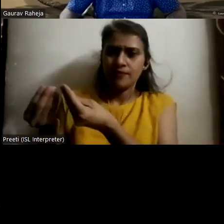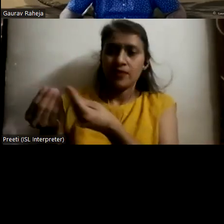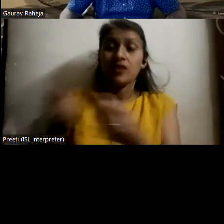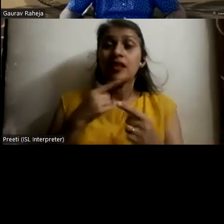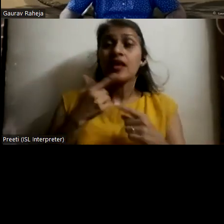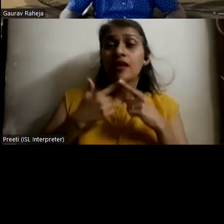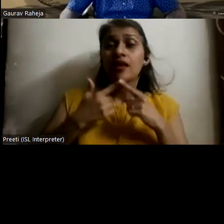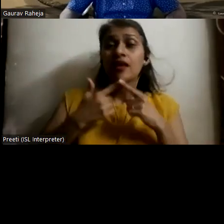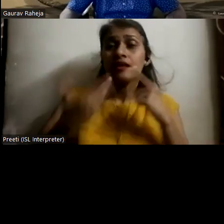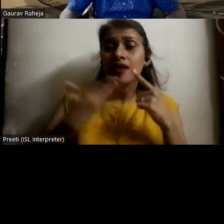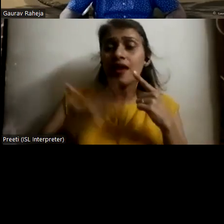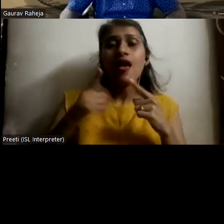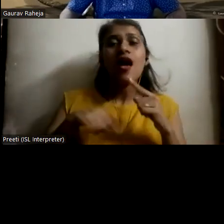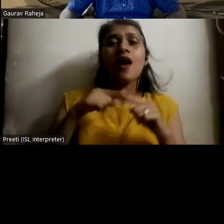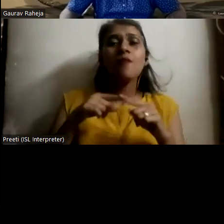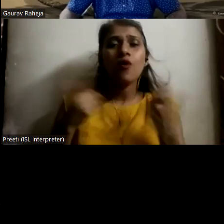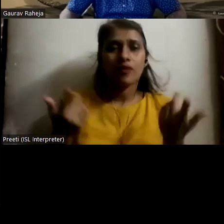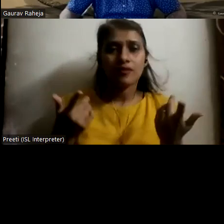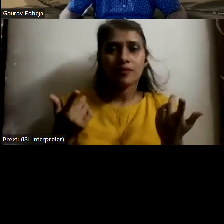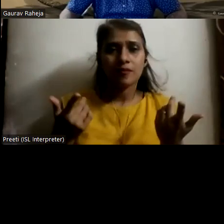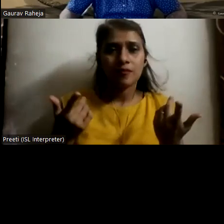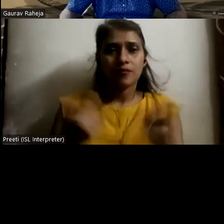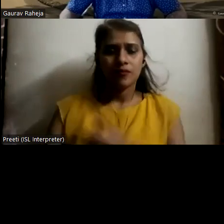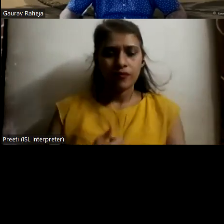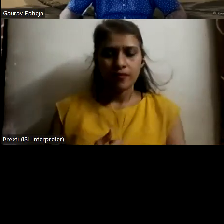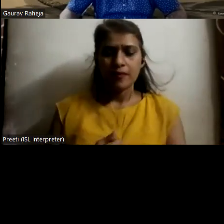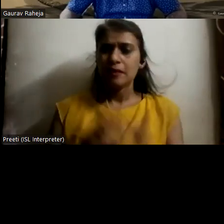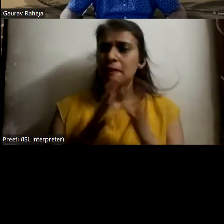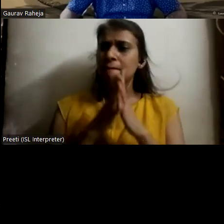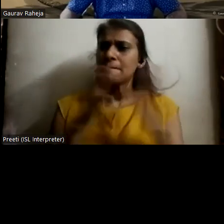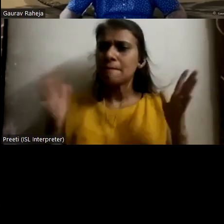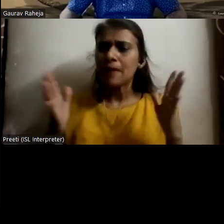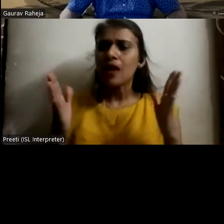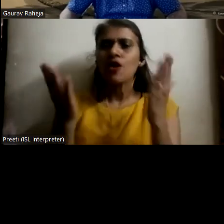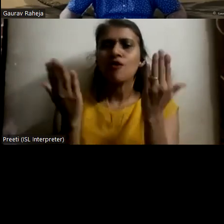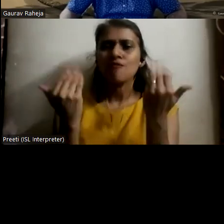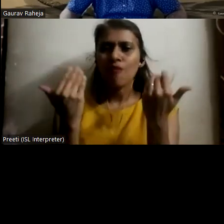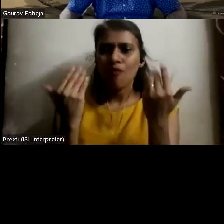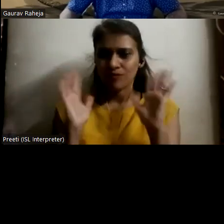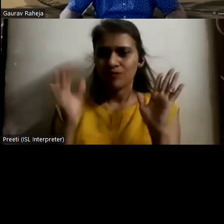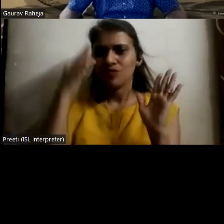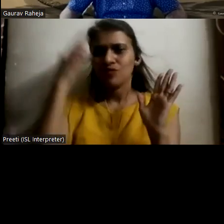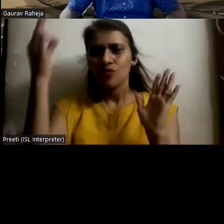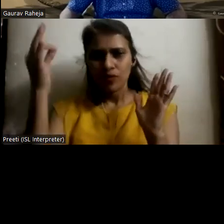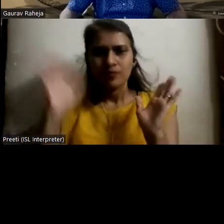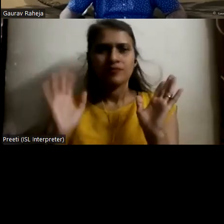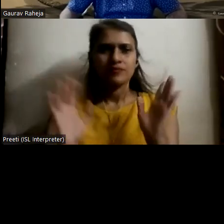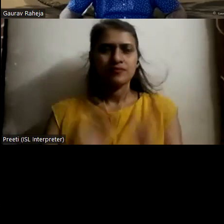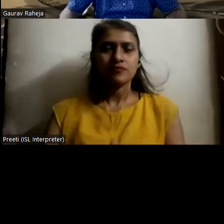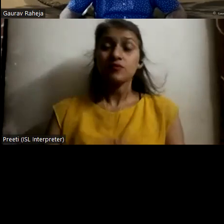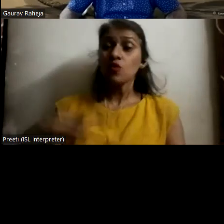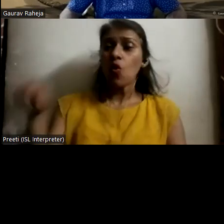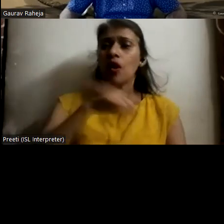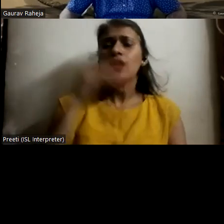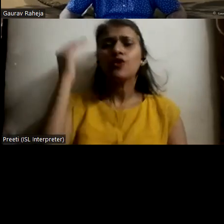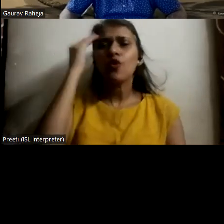talked very, very clearly. And it said for the greatest extent possible. It said all people. So please